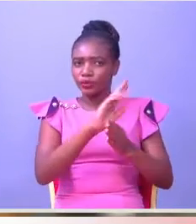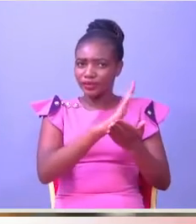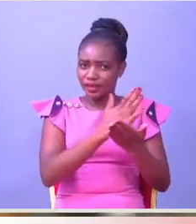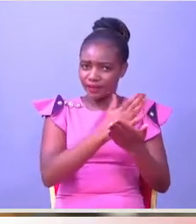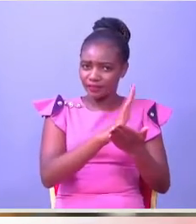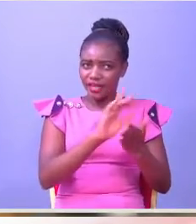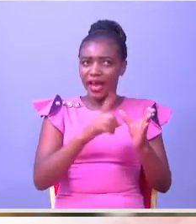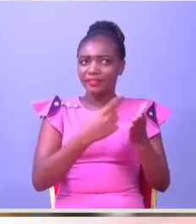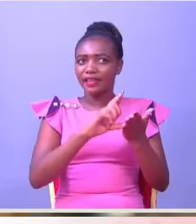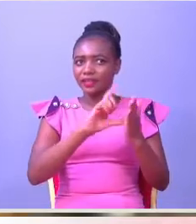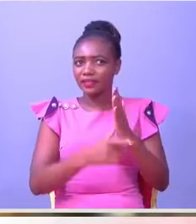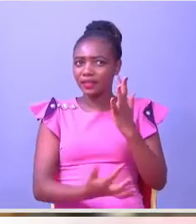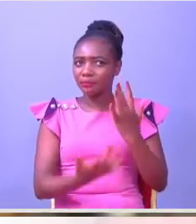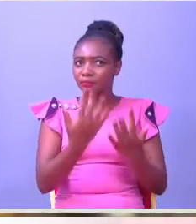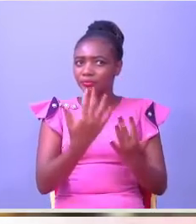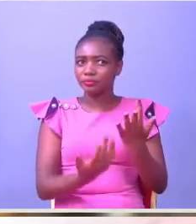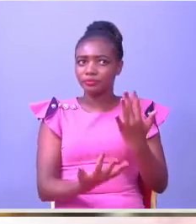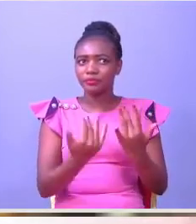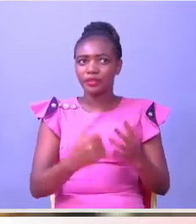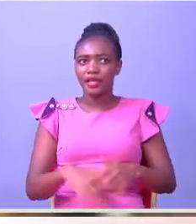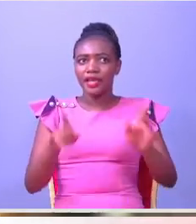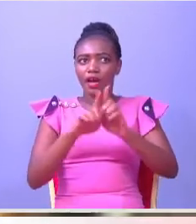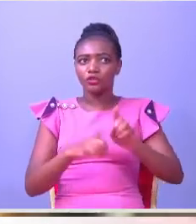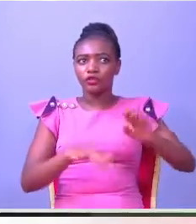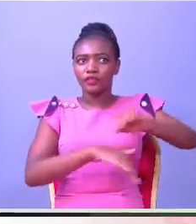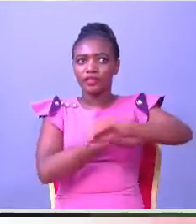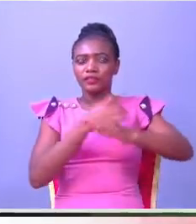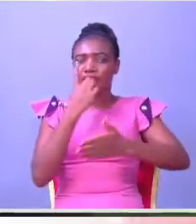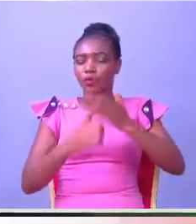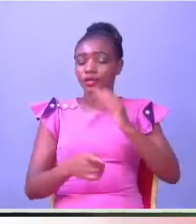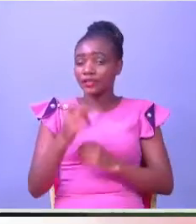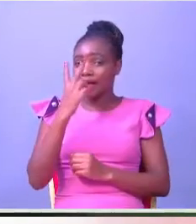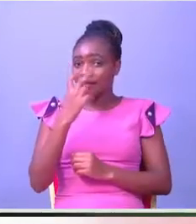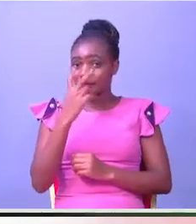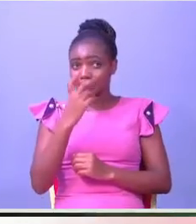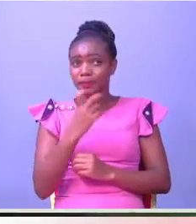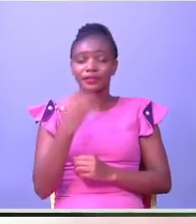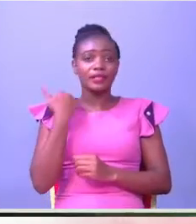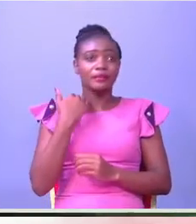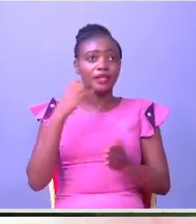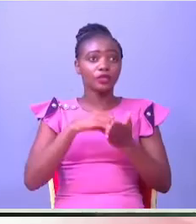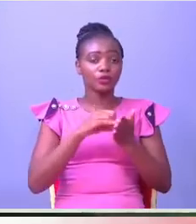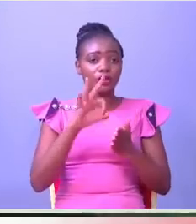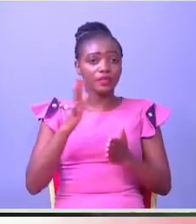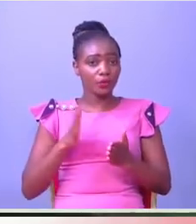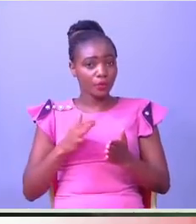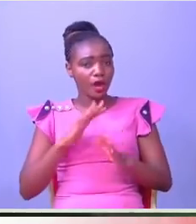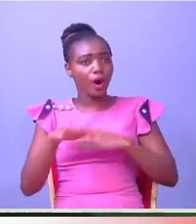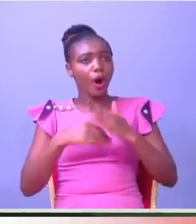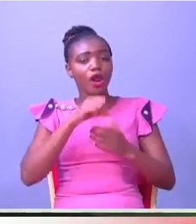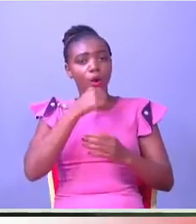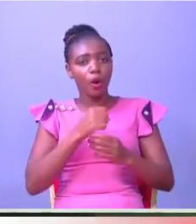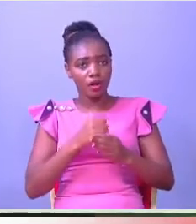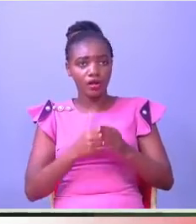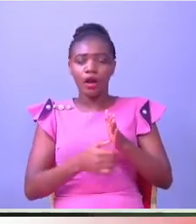were torched. According to assistant chief, the suspected sorcerers, a man and three women, all elderly, had